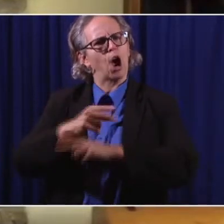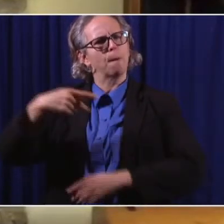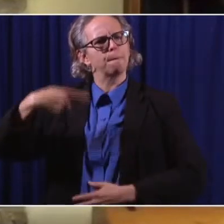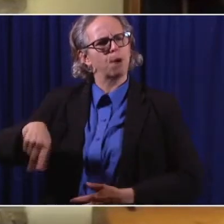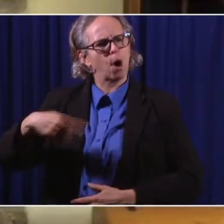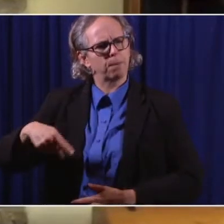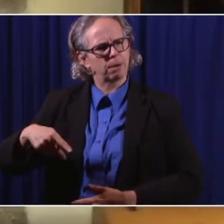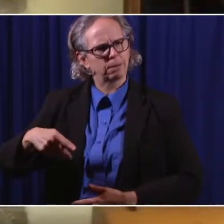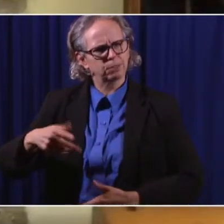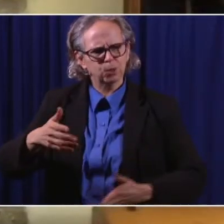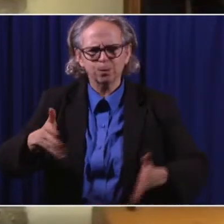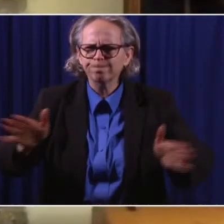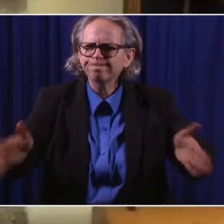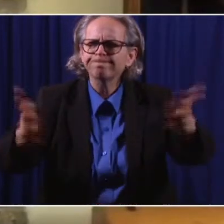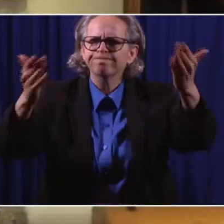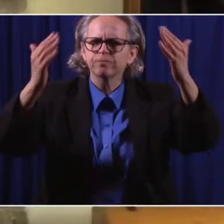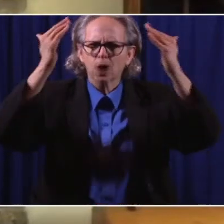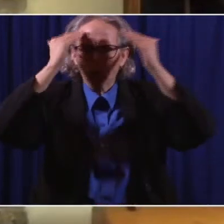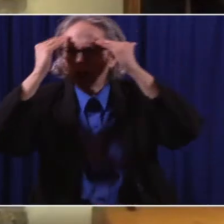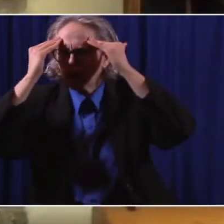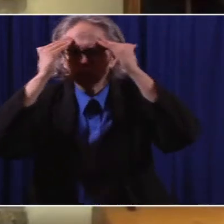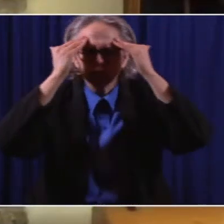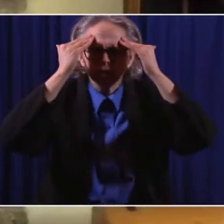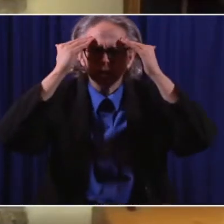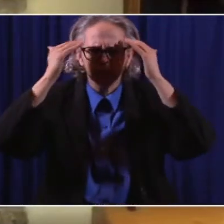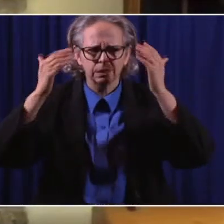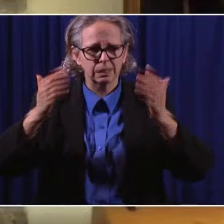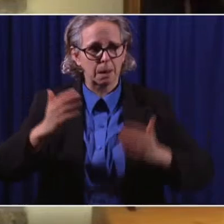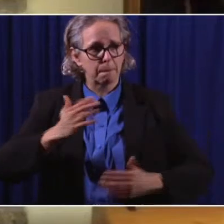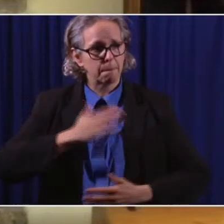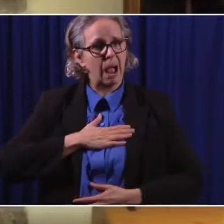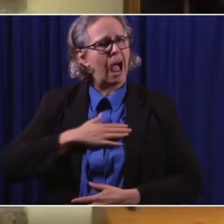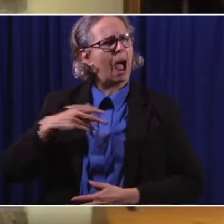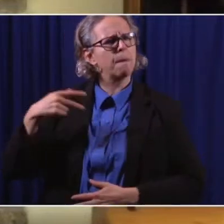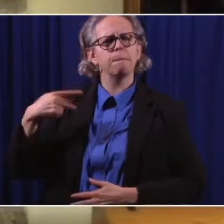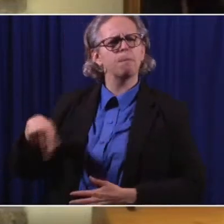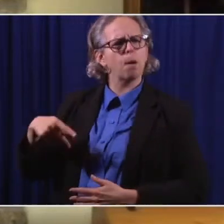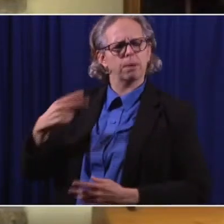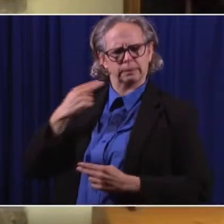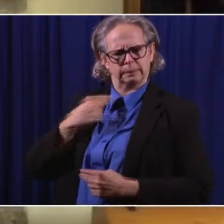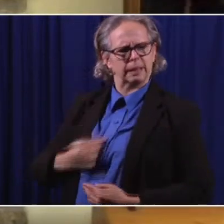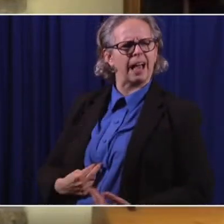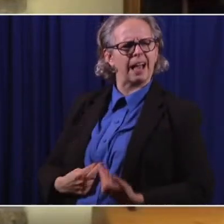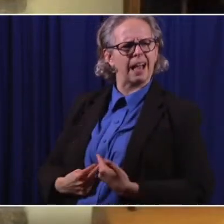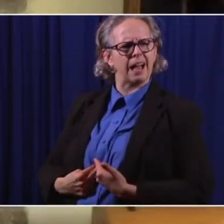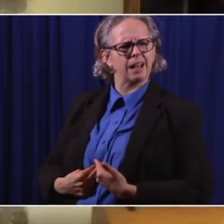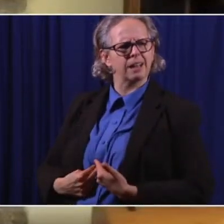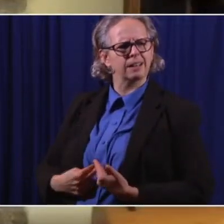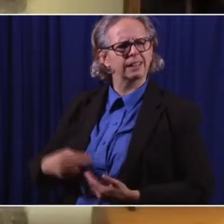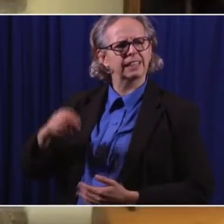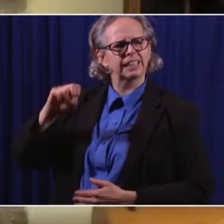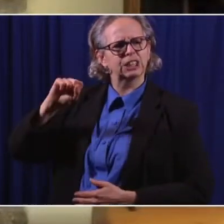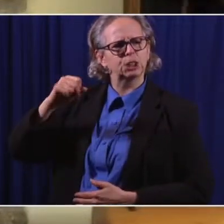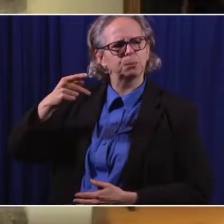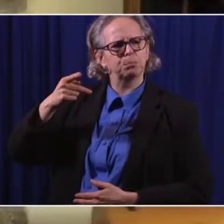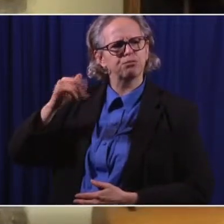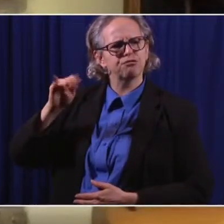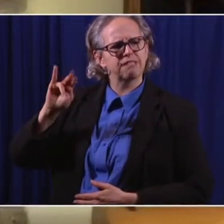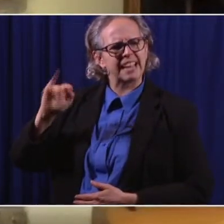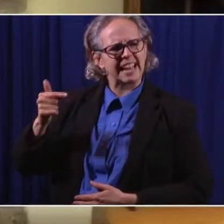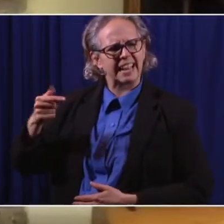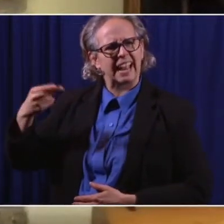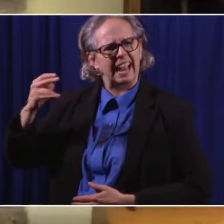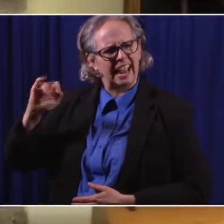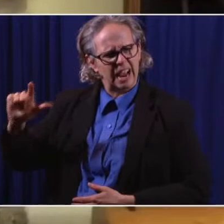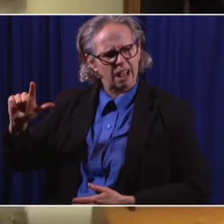Particular purple tie that I have on is Spring Hill College, which is where our youngest daughter, Anna, went. It